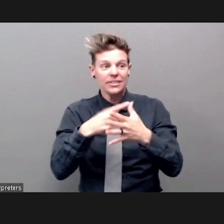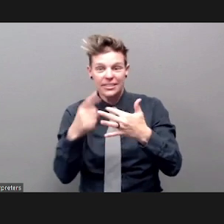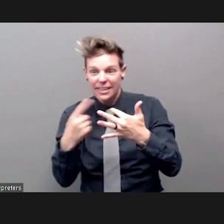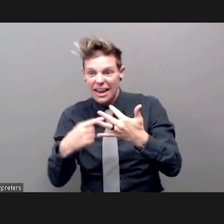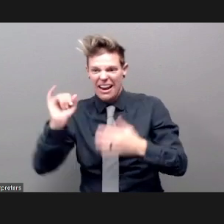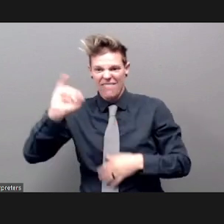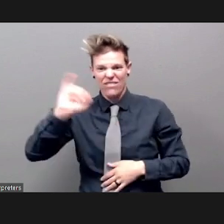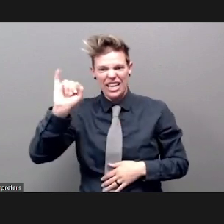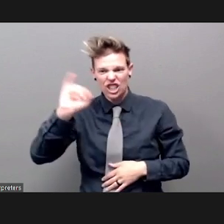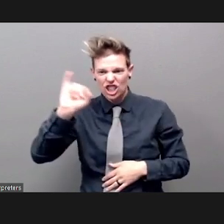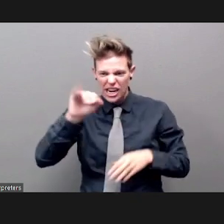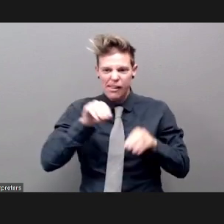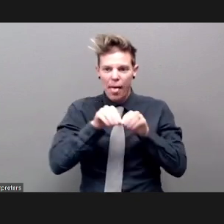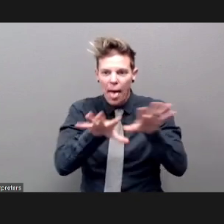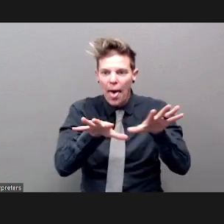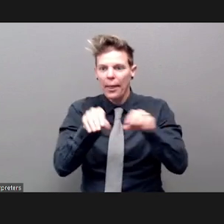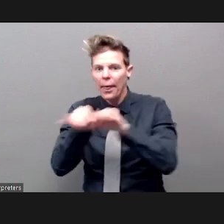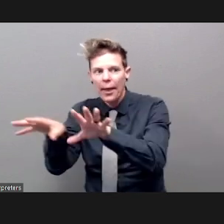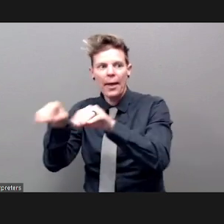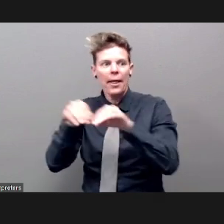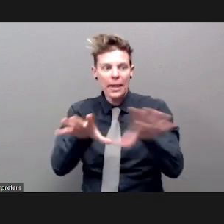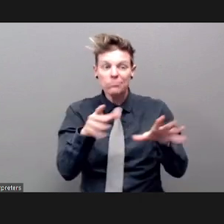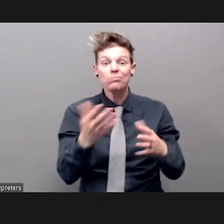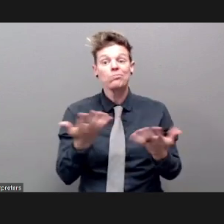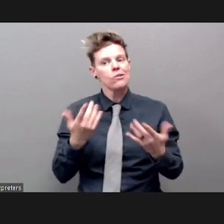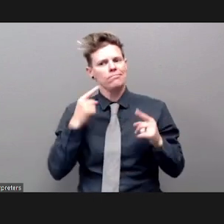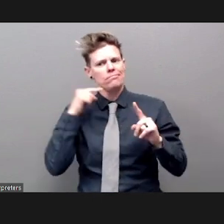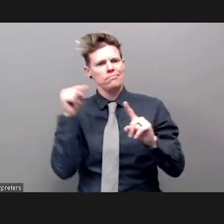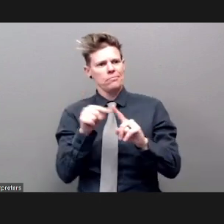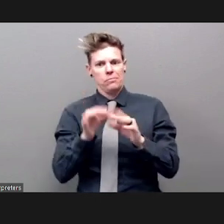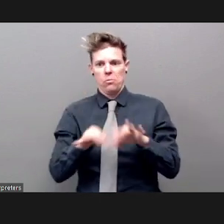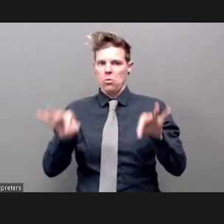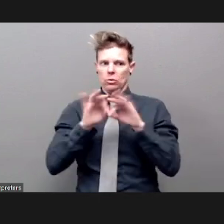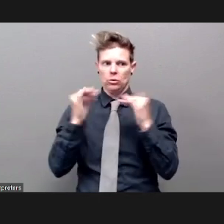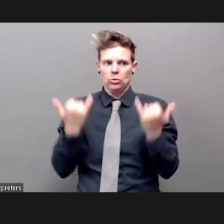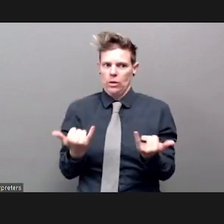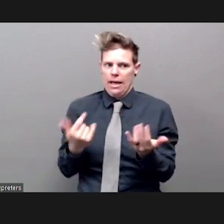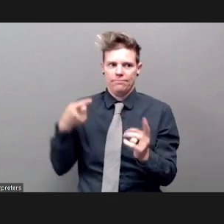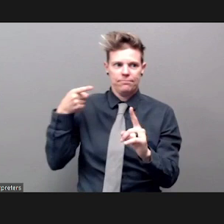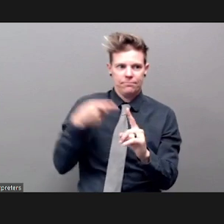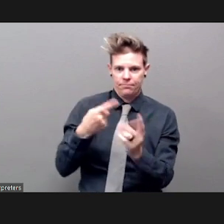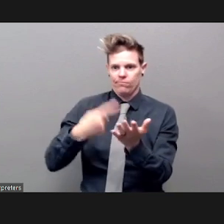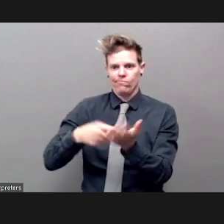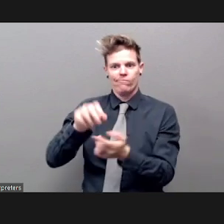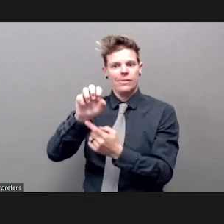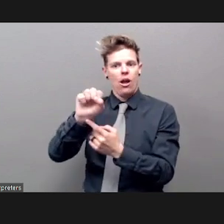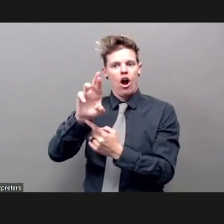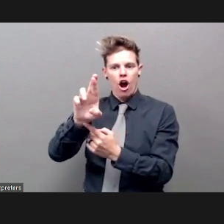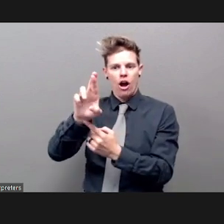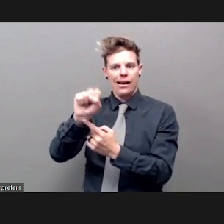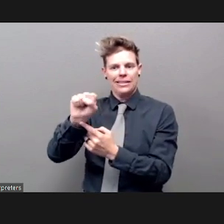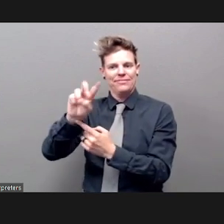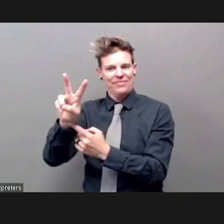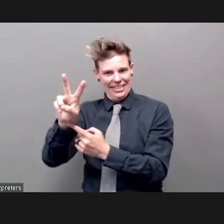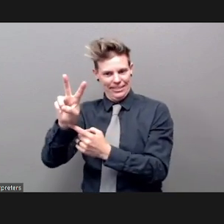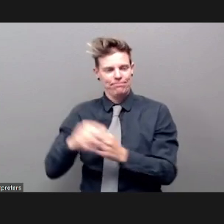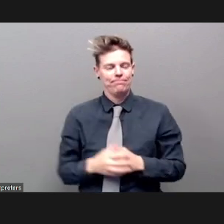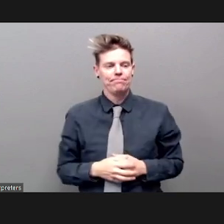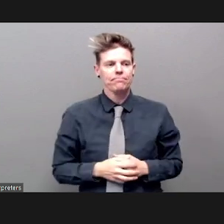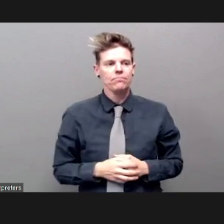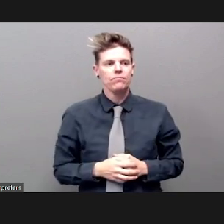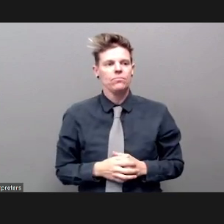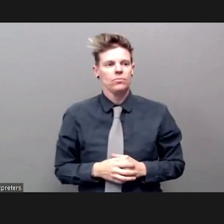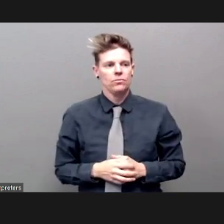with a very important discussion today about RSV as well. Let's go to the first slide though and start with